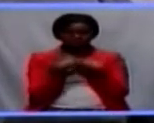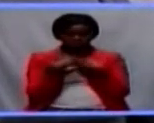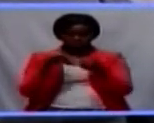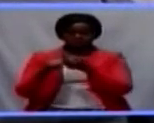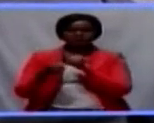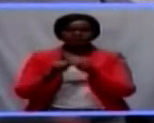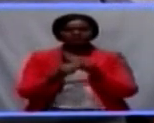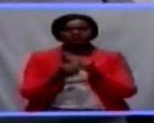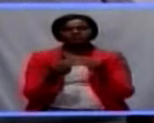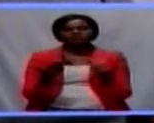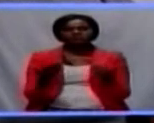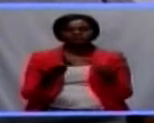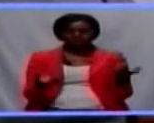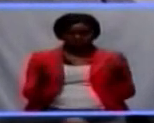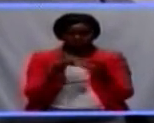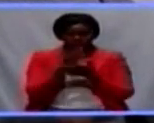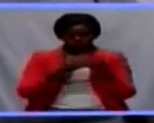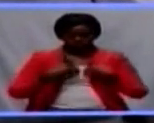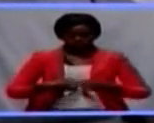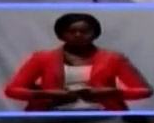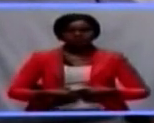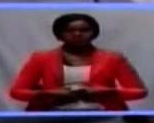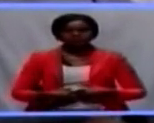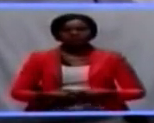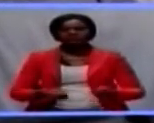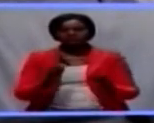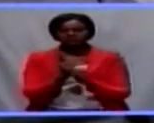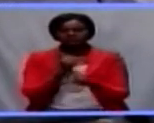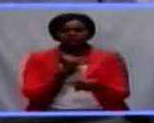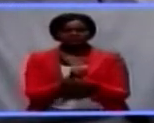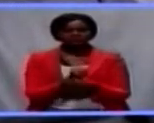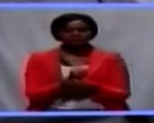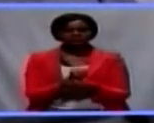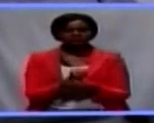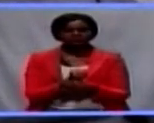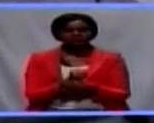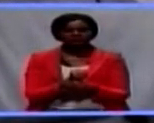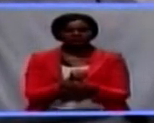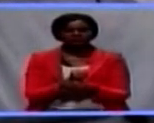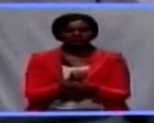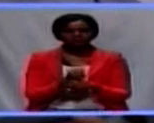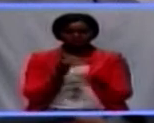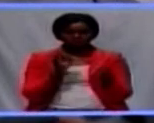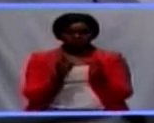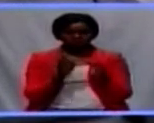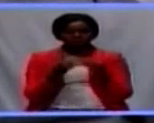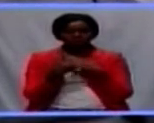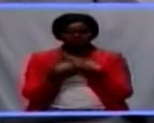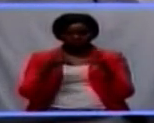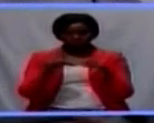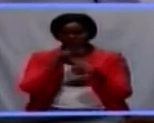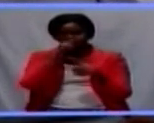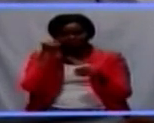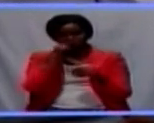line. So when somebody stands on a podium and makes an allegation, if there's no element of criminality or